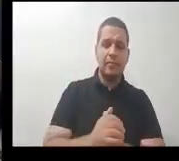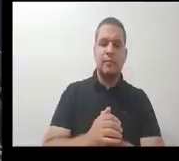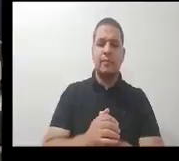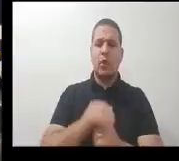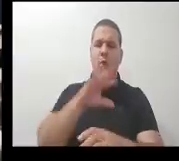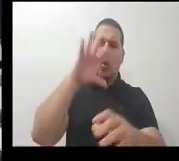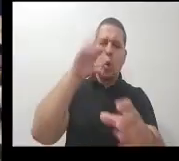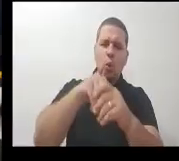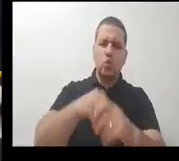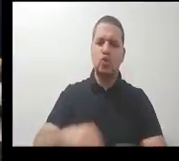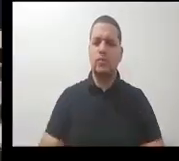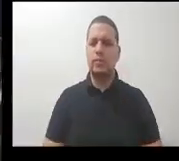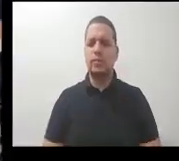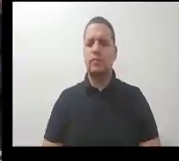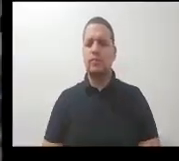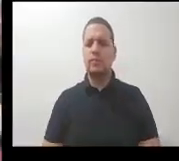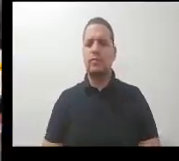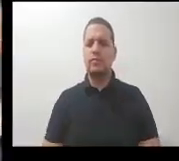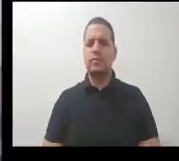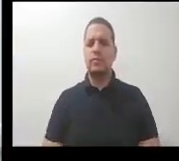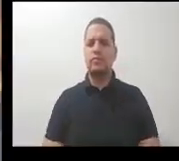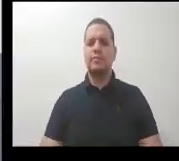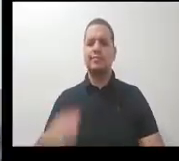Help. Inclusion.